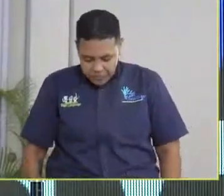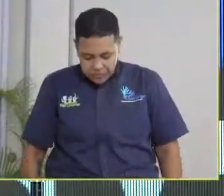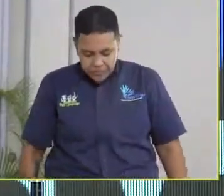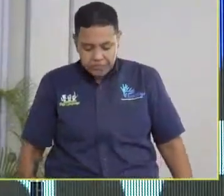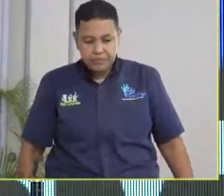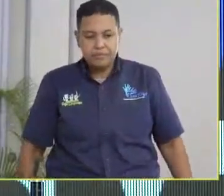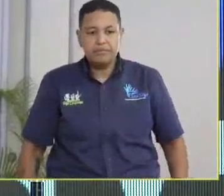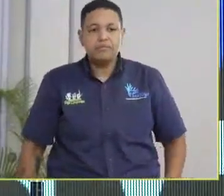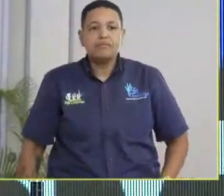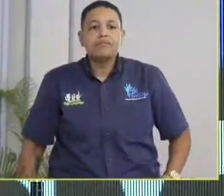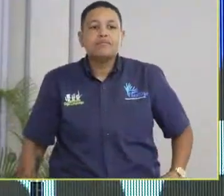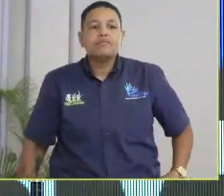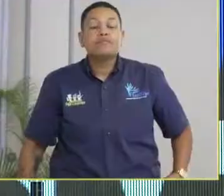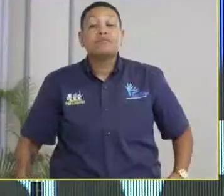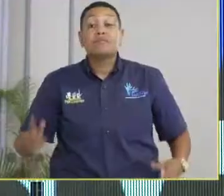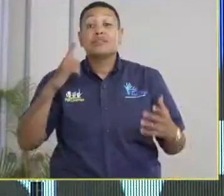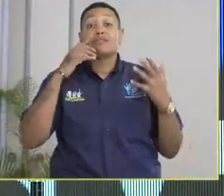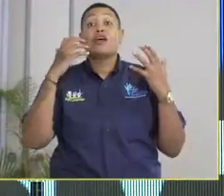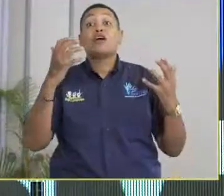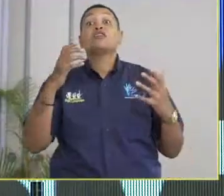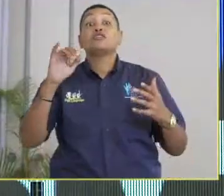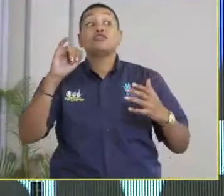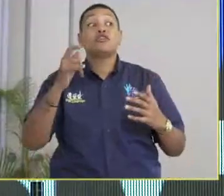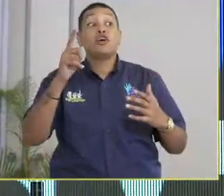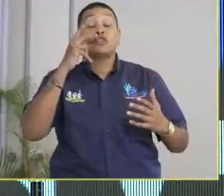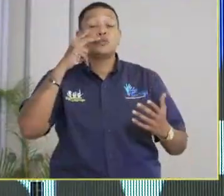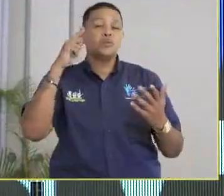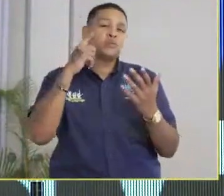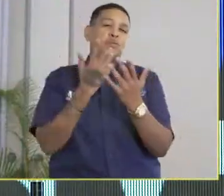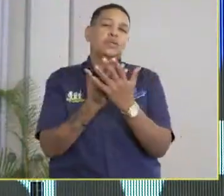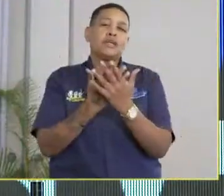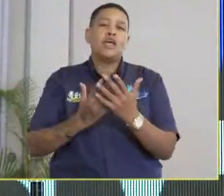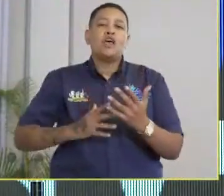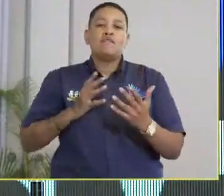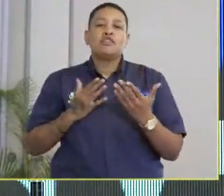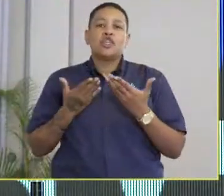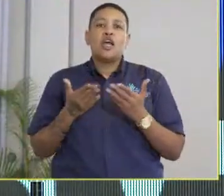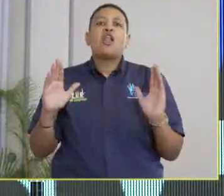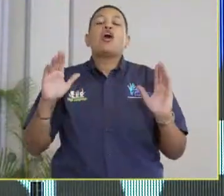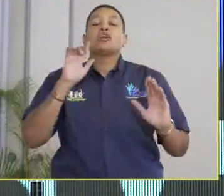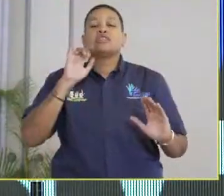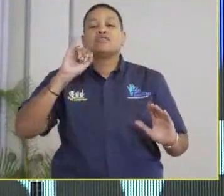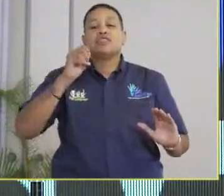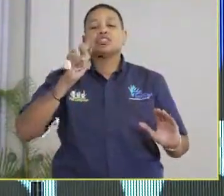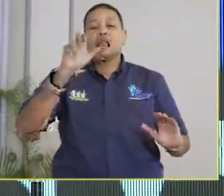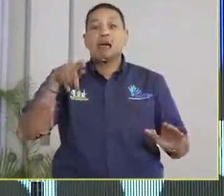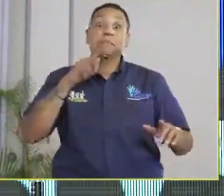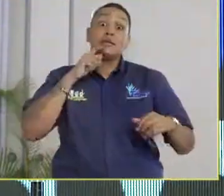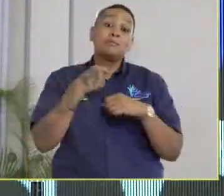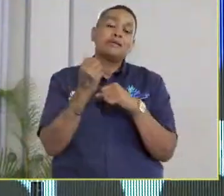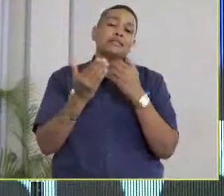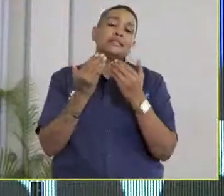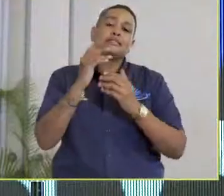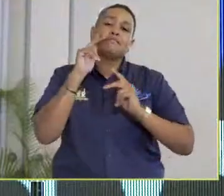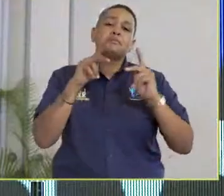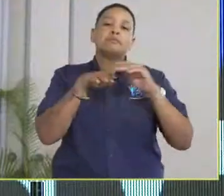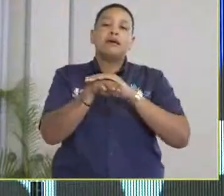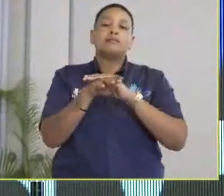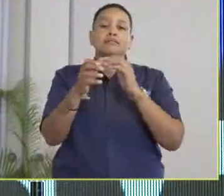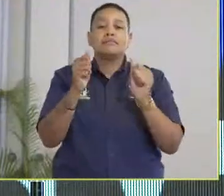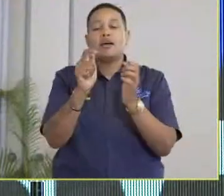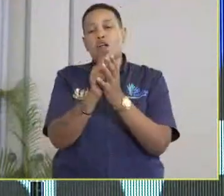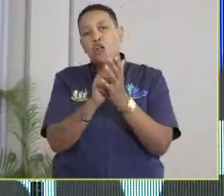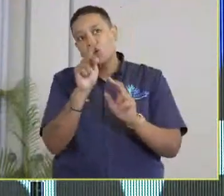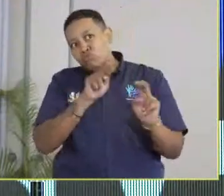And for our viewing audience, you've just witnessed the official unveiling of a platform that will make it easier for every